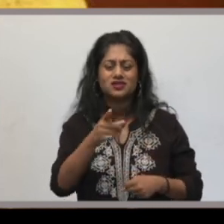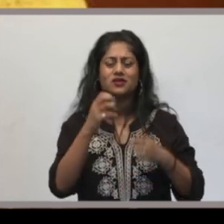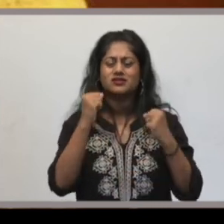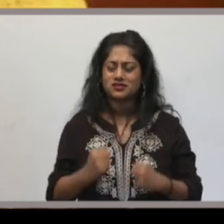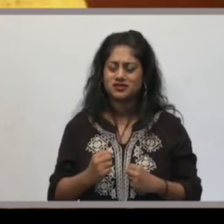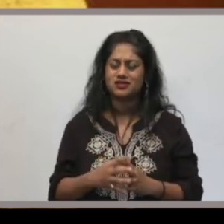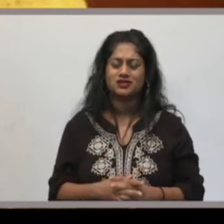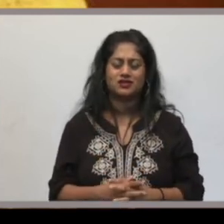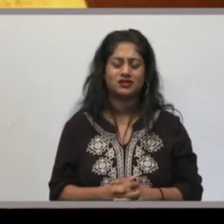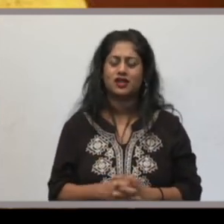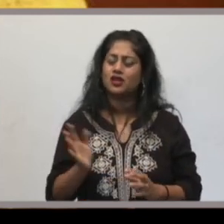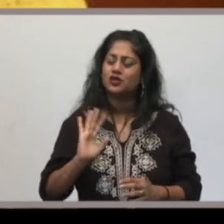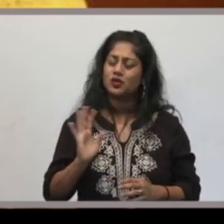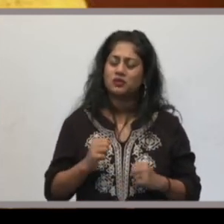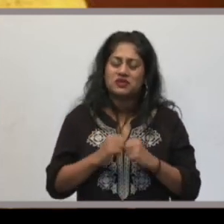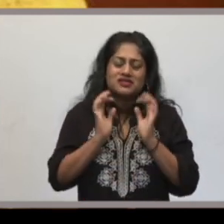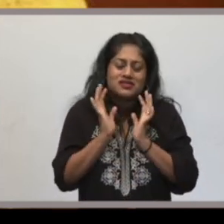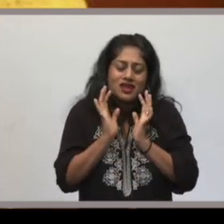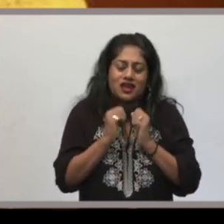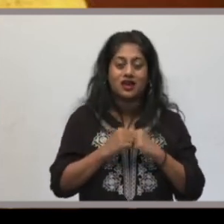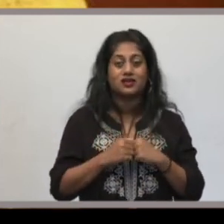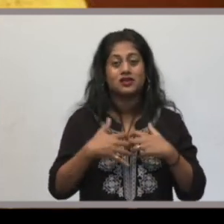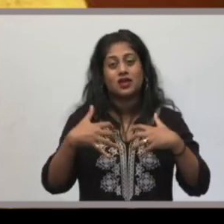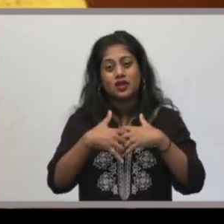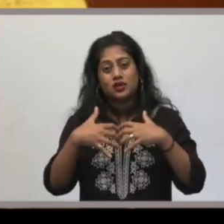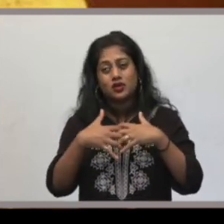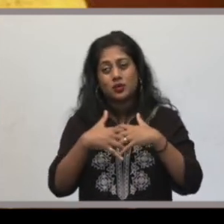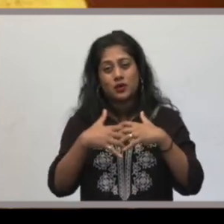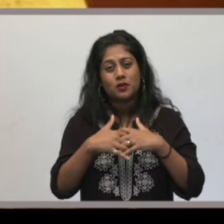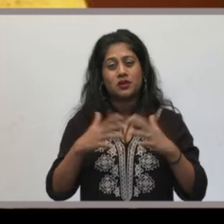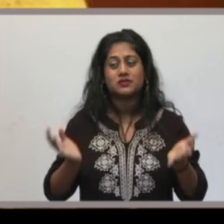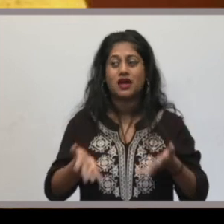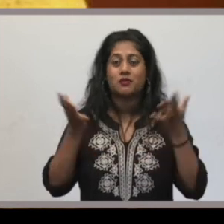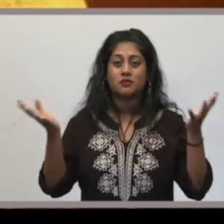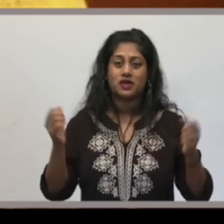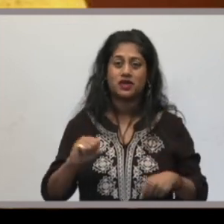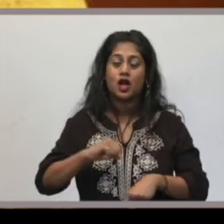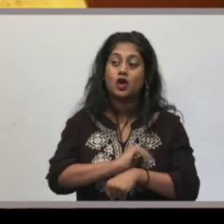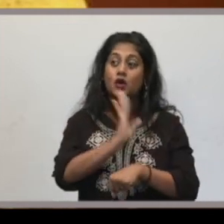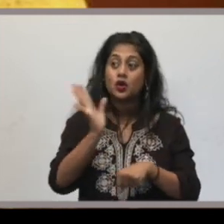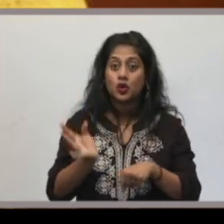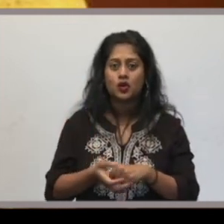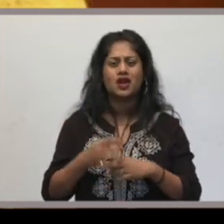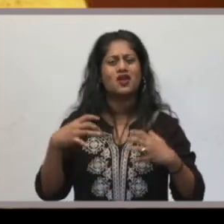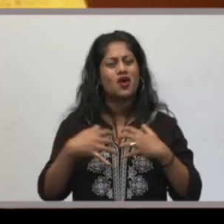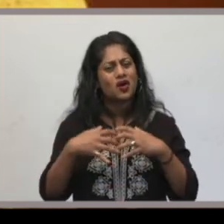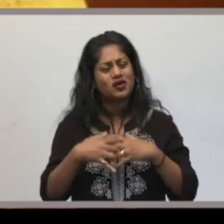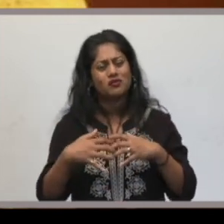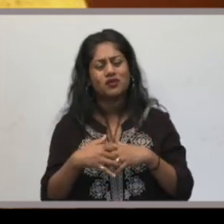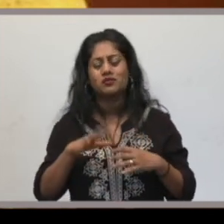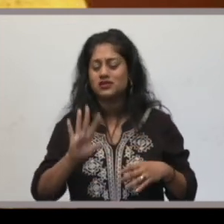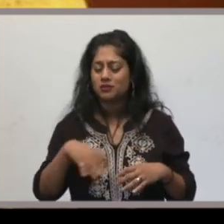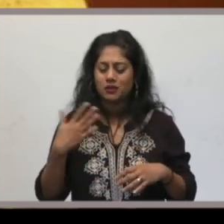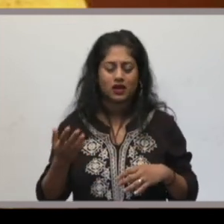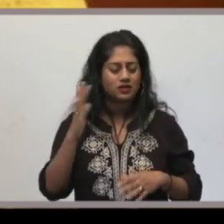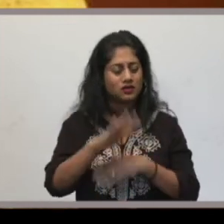you, you know, you're a short way away from collapse. This corona business has, and shutdowns have, you know,